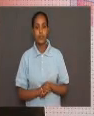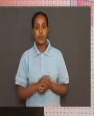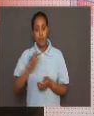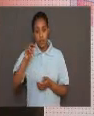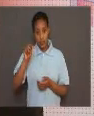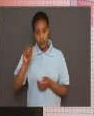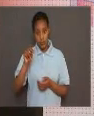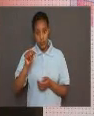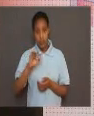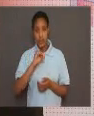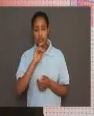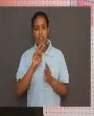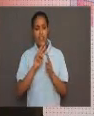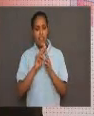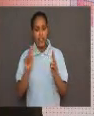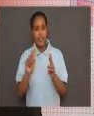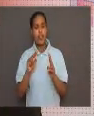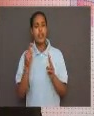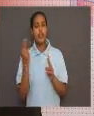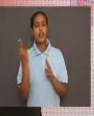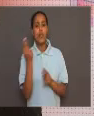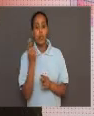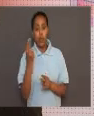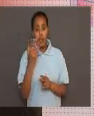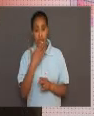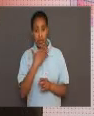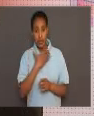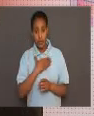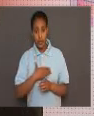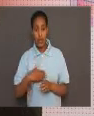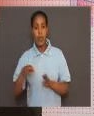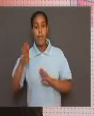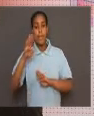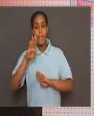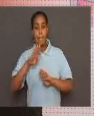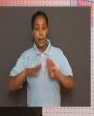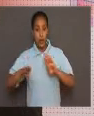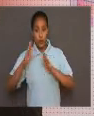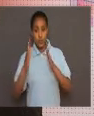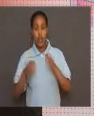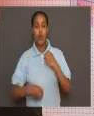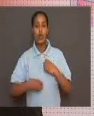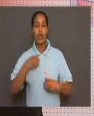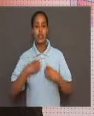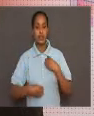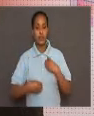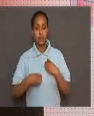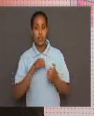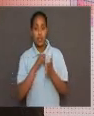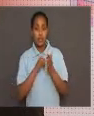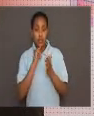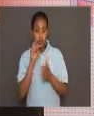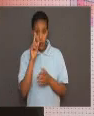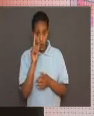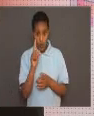Nitrogen is a very important element in biological organisms. It is